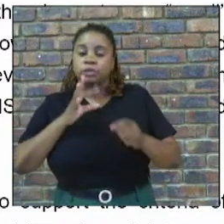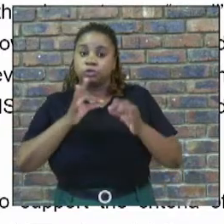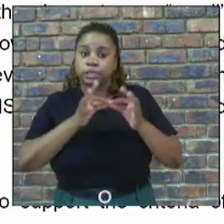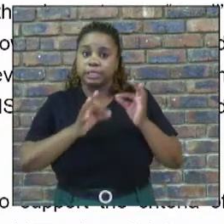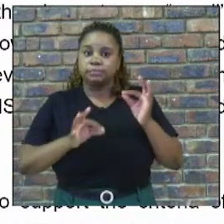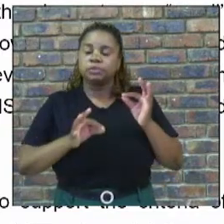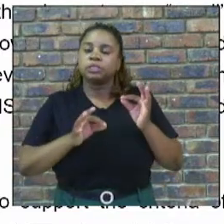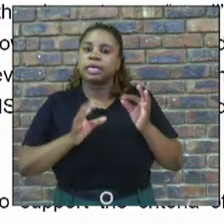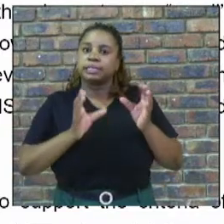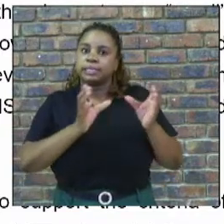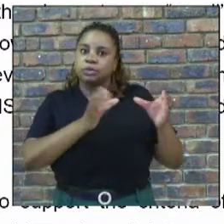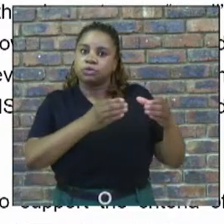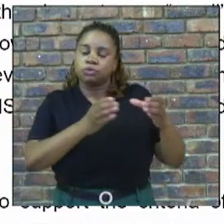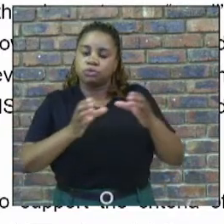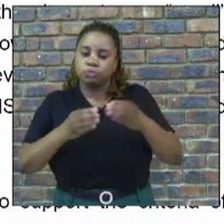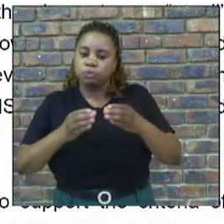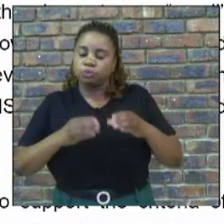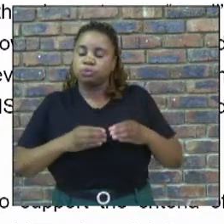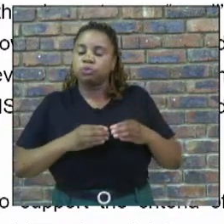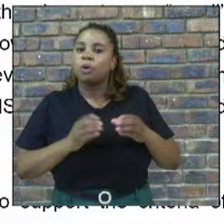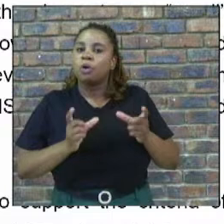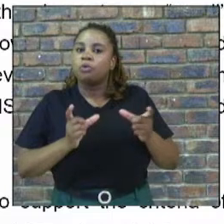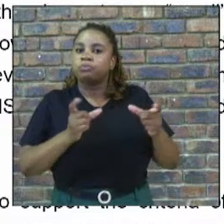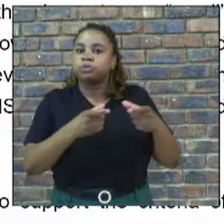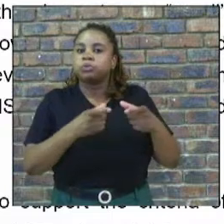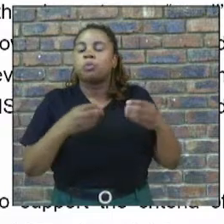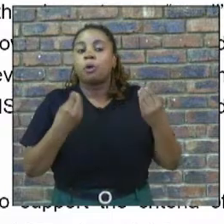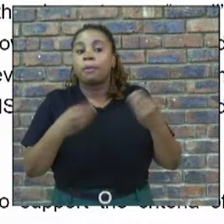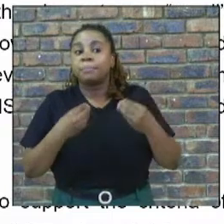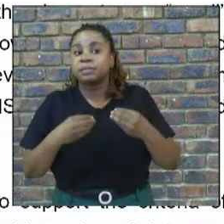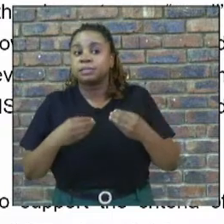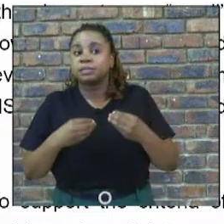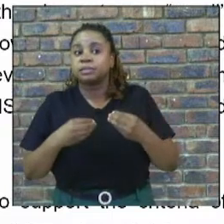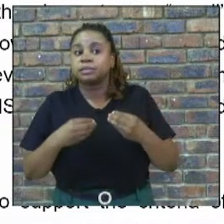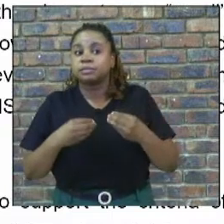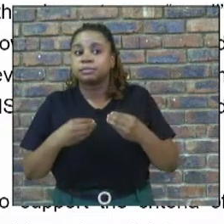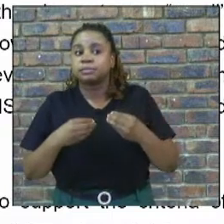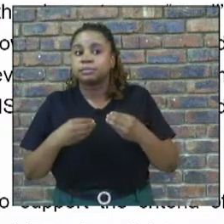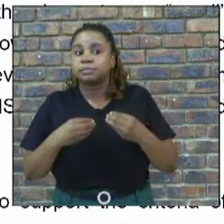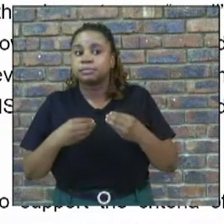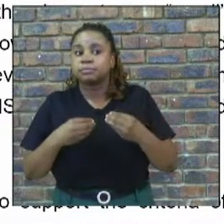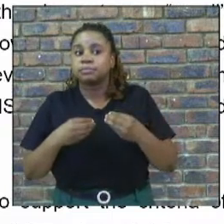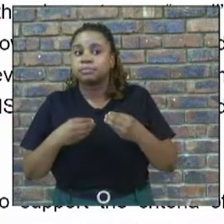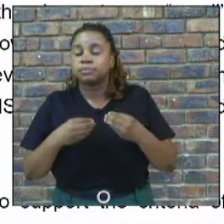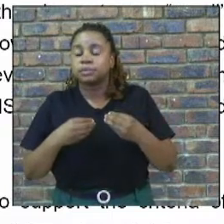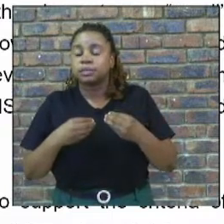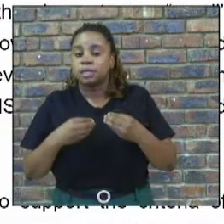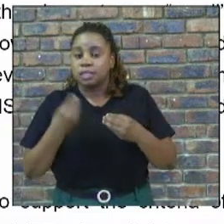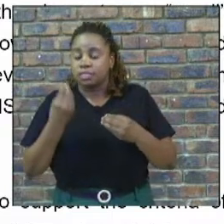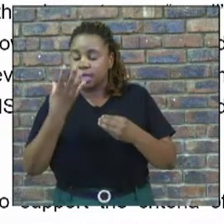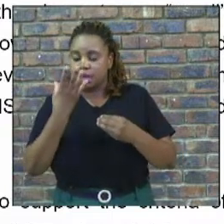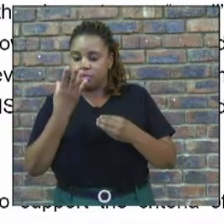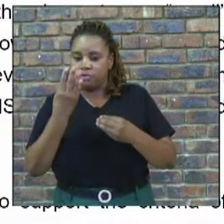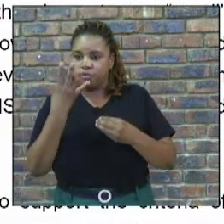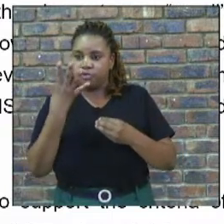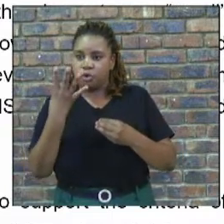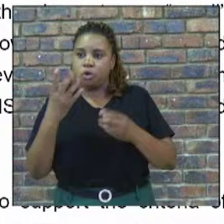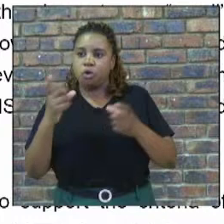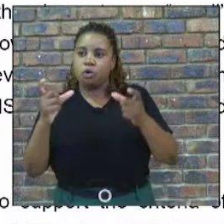size categories of small enterprises. There are currently 4 size categories. That